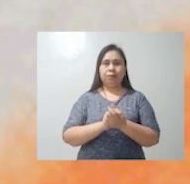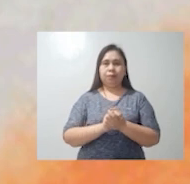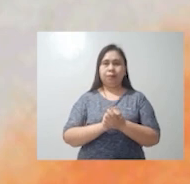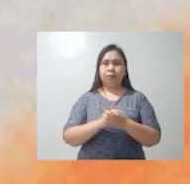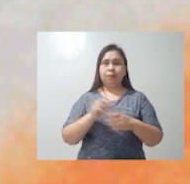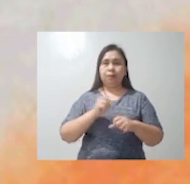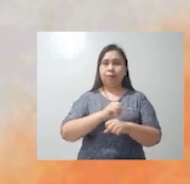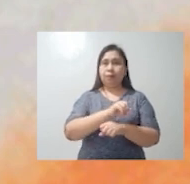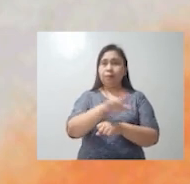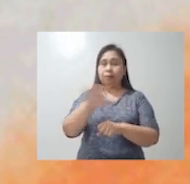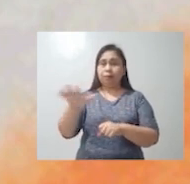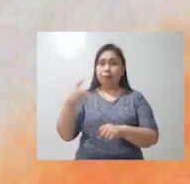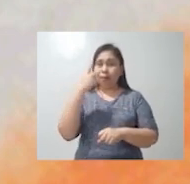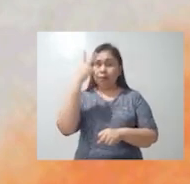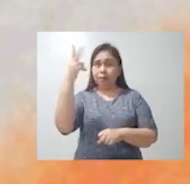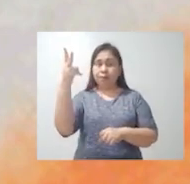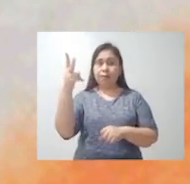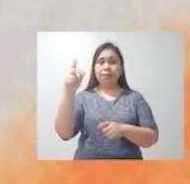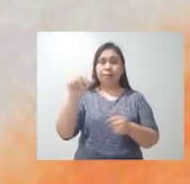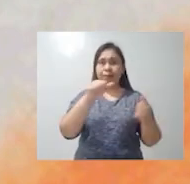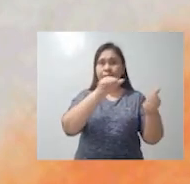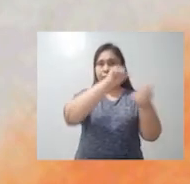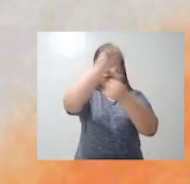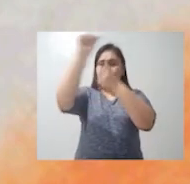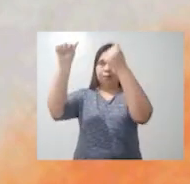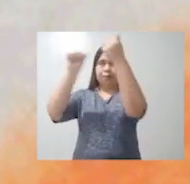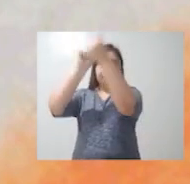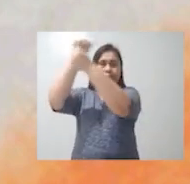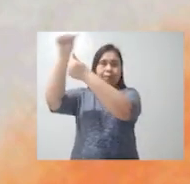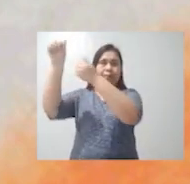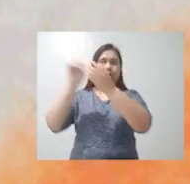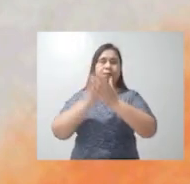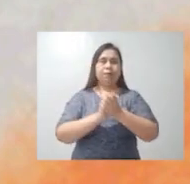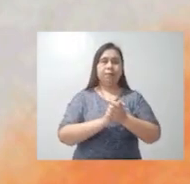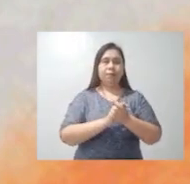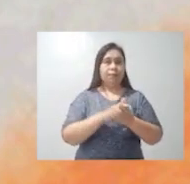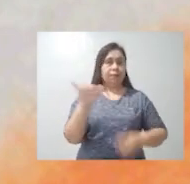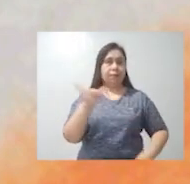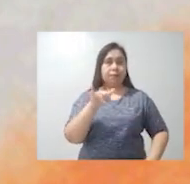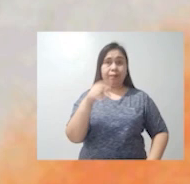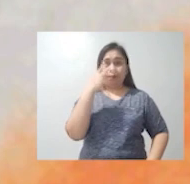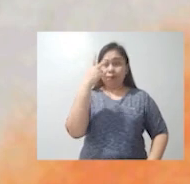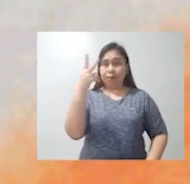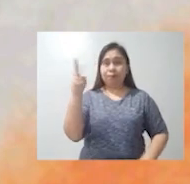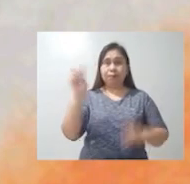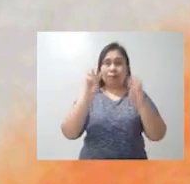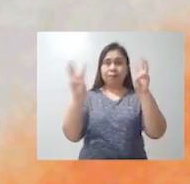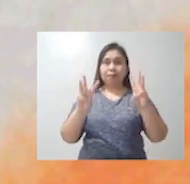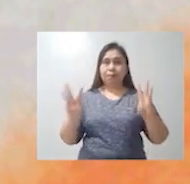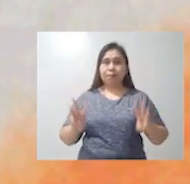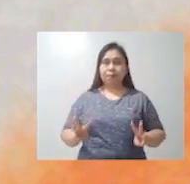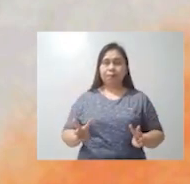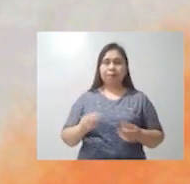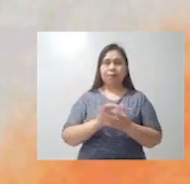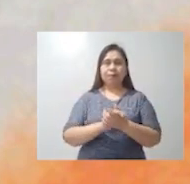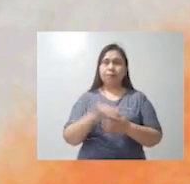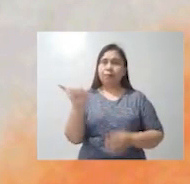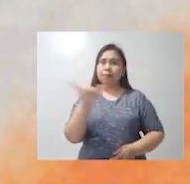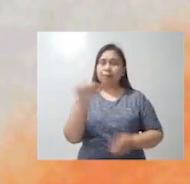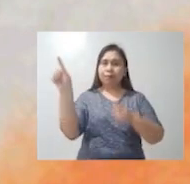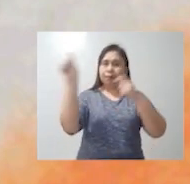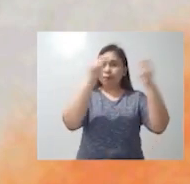atmosphere. This mode of heat transfer generates wind and many weather-related phenomena such as thunderstorms